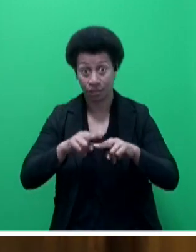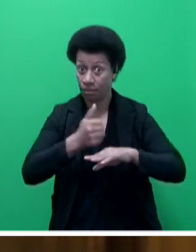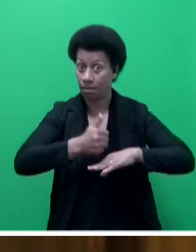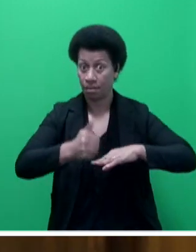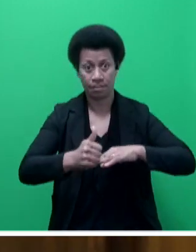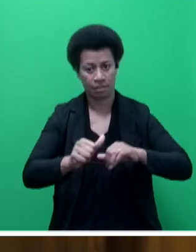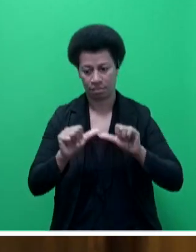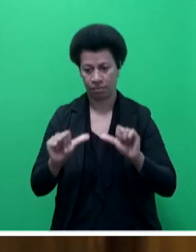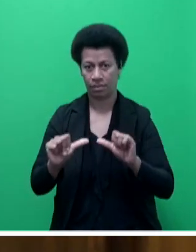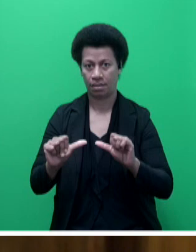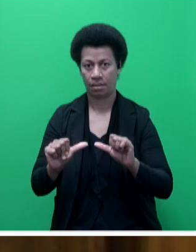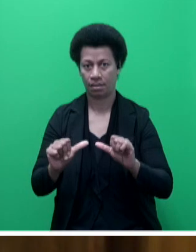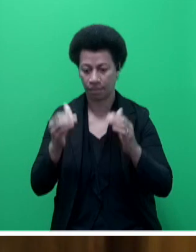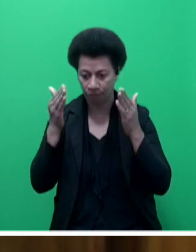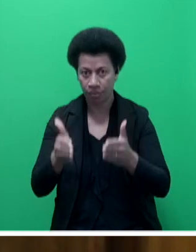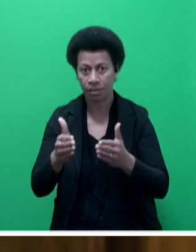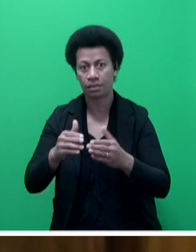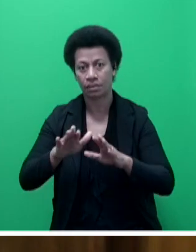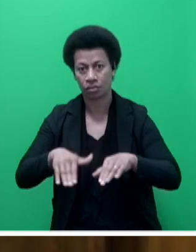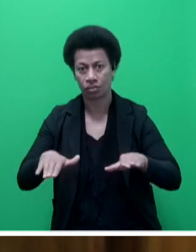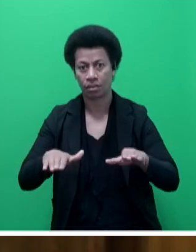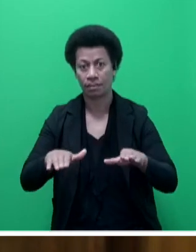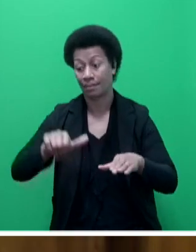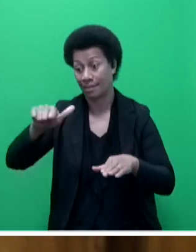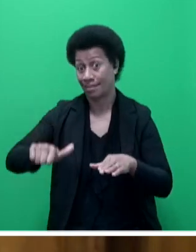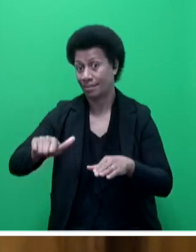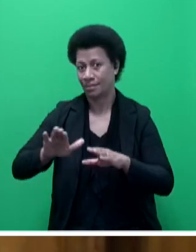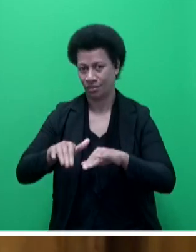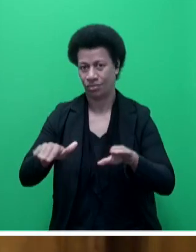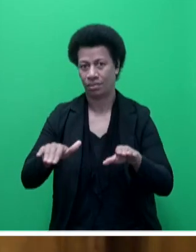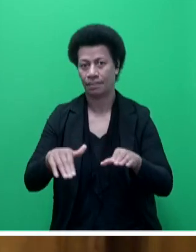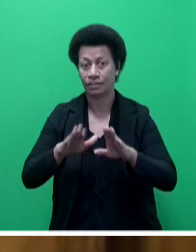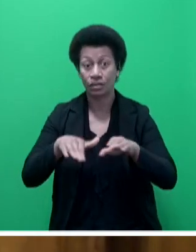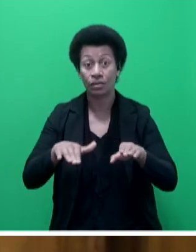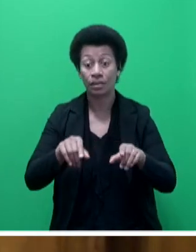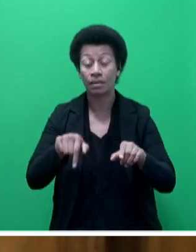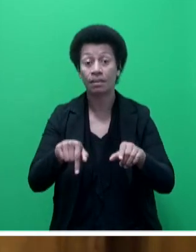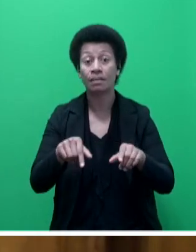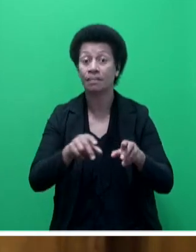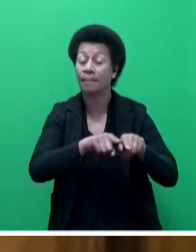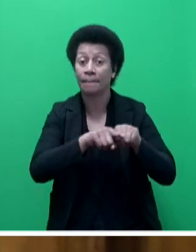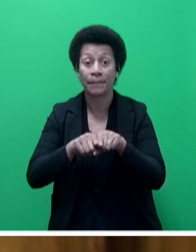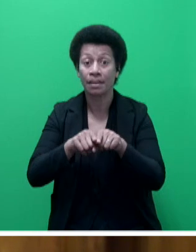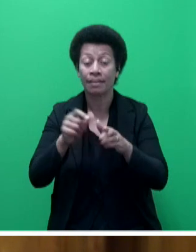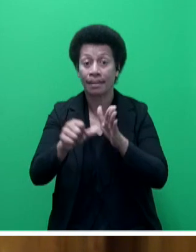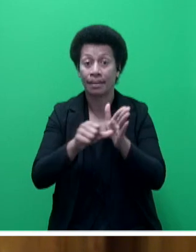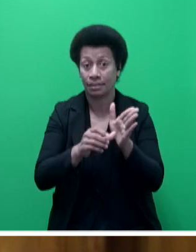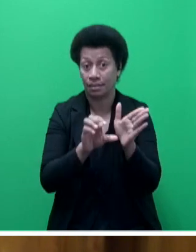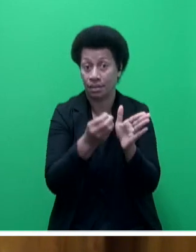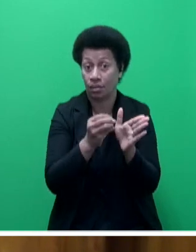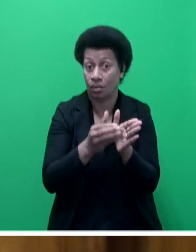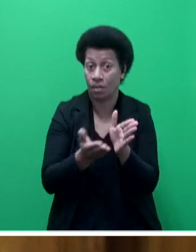per our commitment to the Convention on the Rights of Children. Children in this context are those between the ages of 0 to